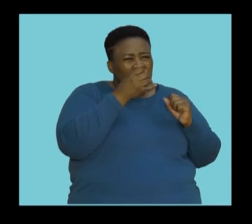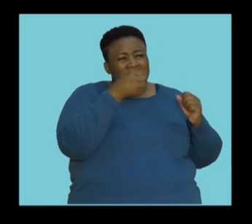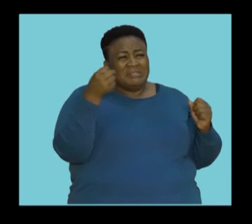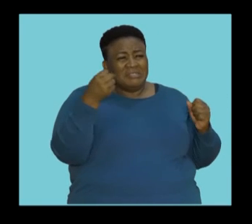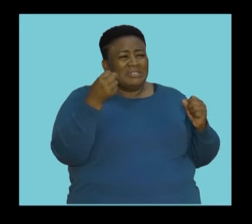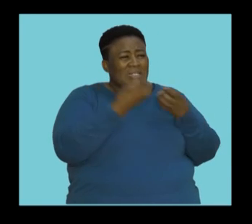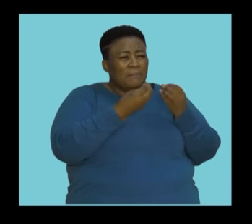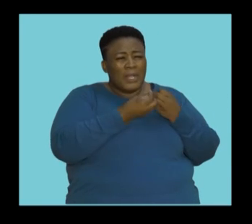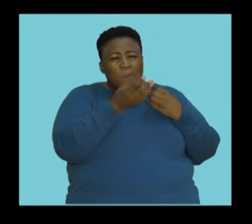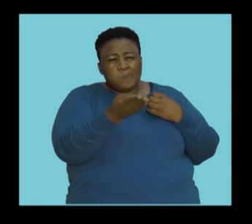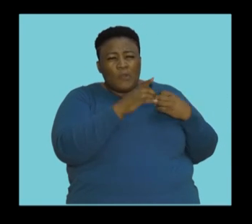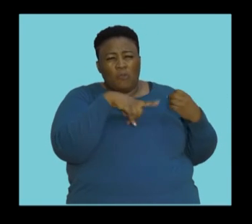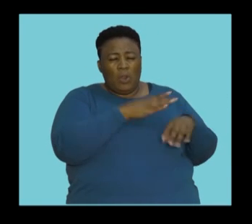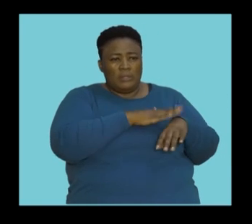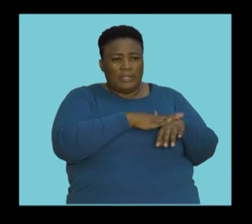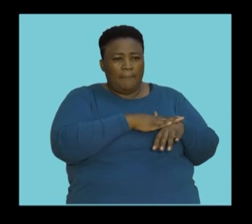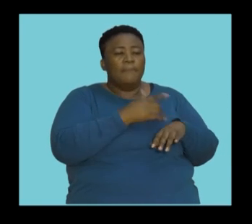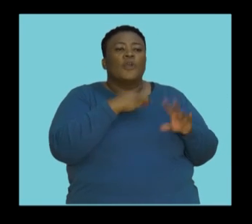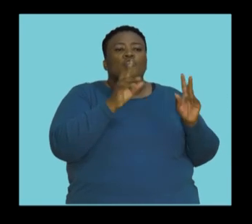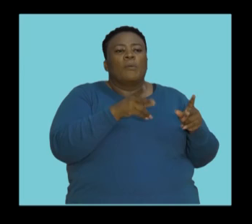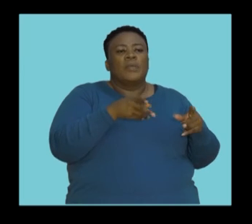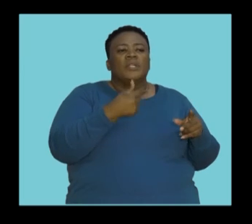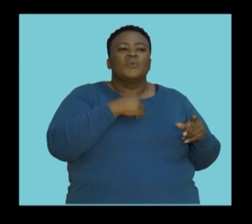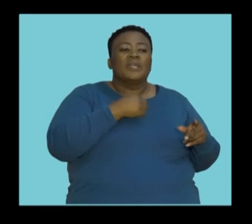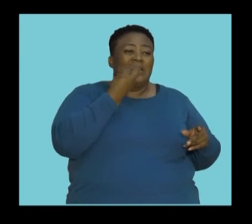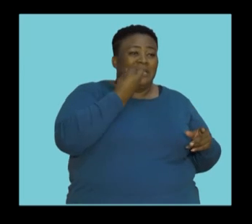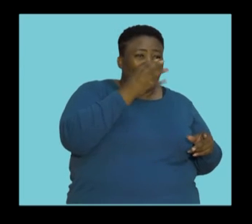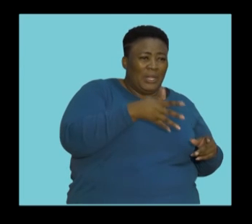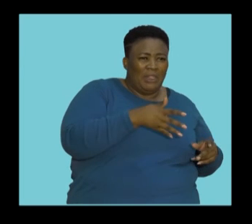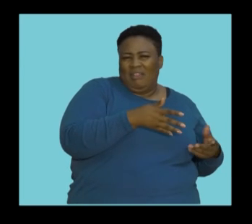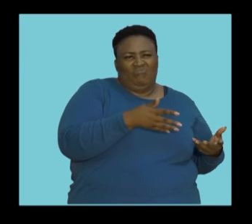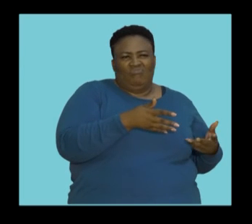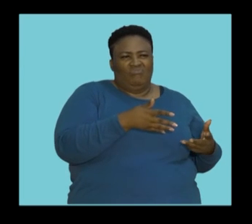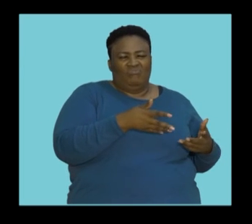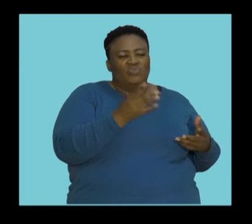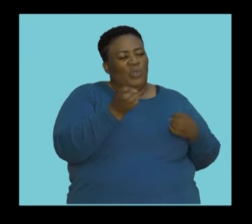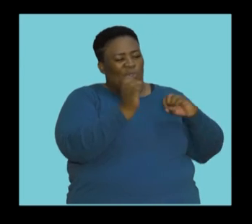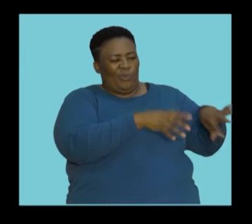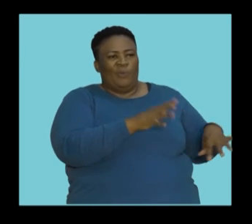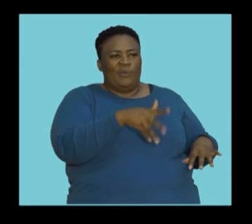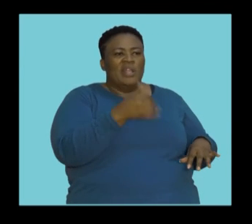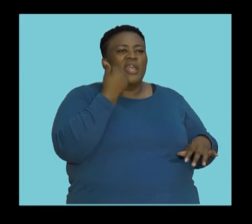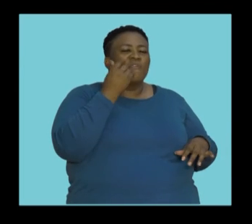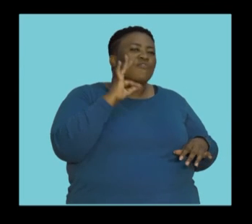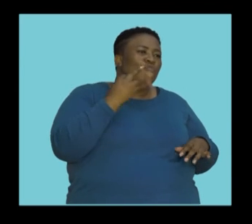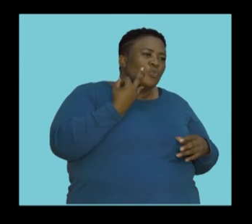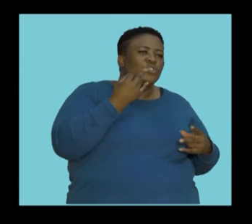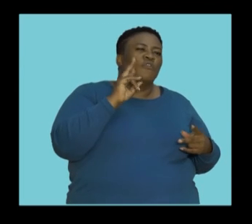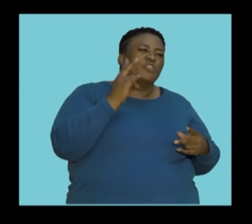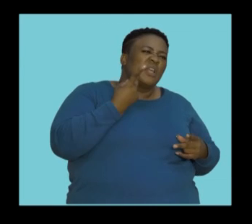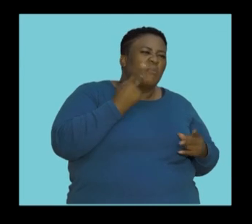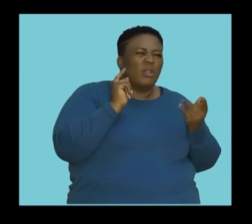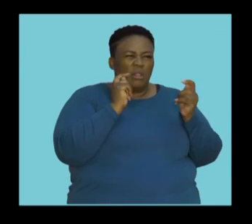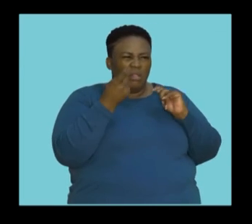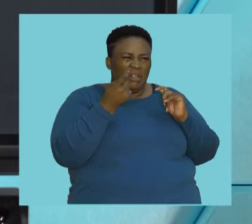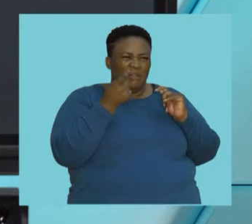there's something that has been lying there for quite some time, the tendency for us to consume that decreases. So if the fruits or